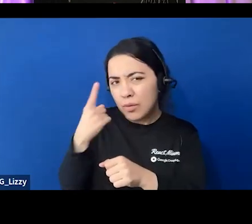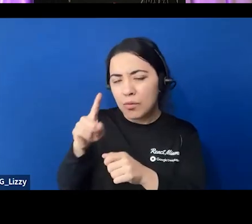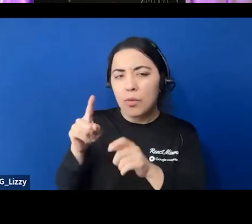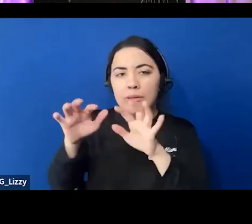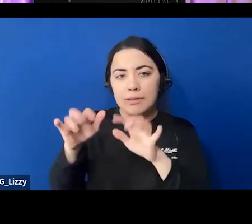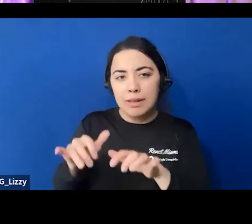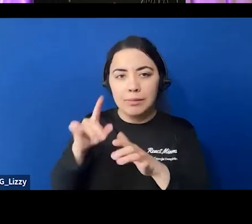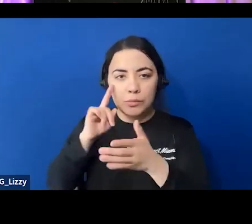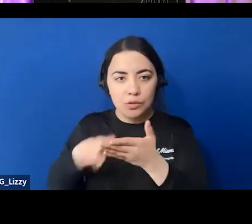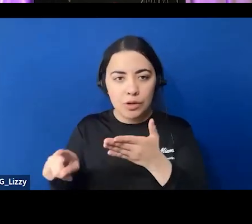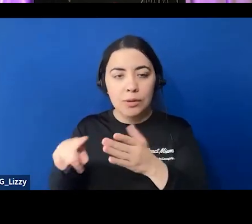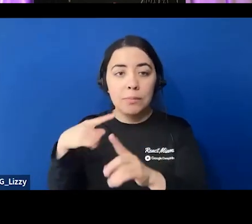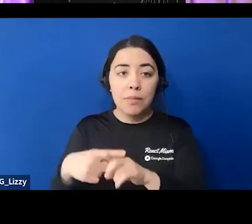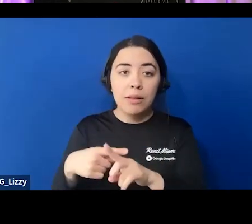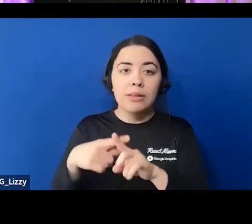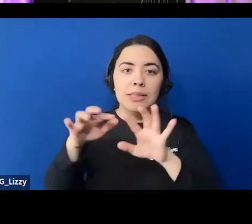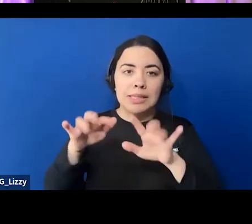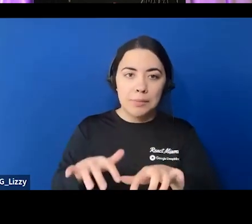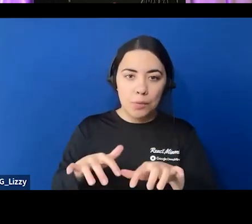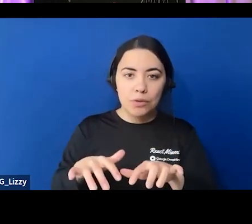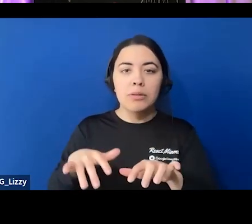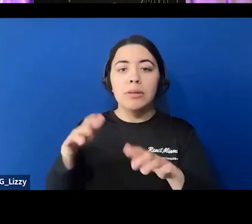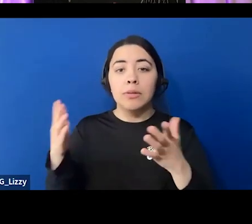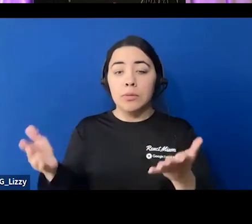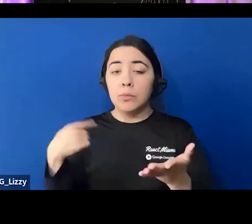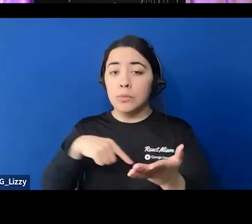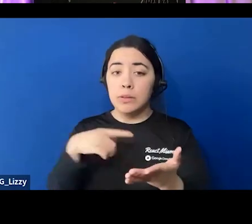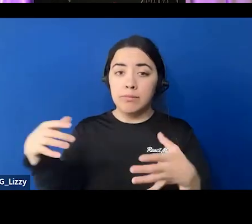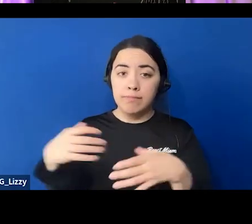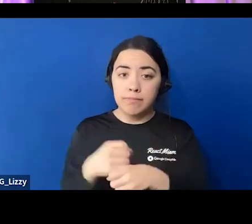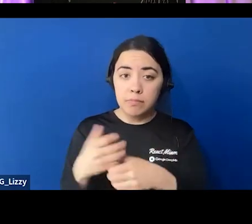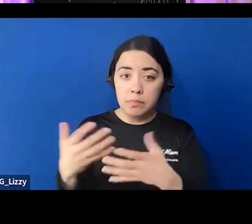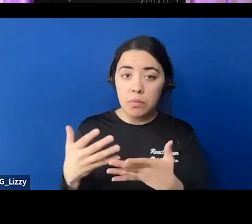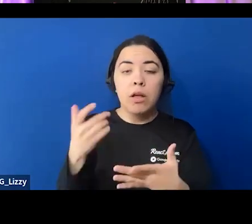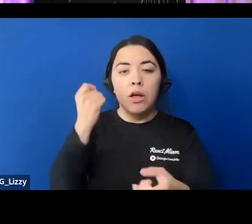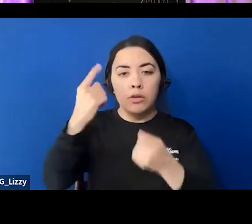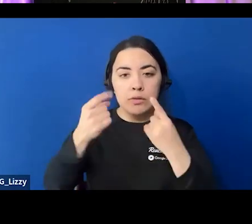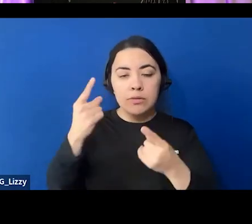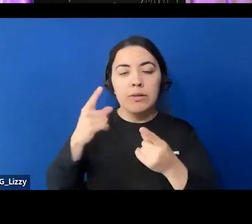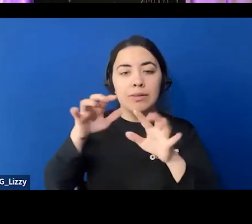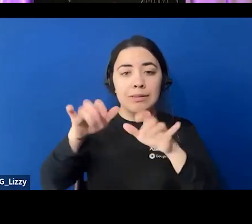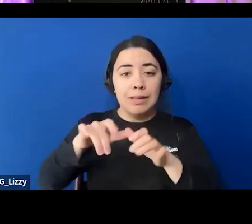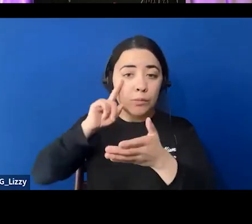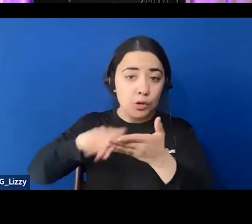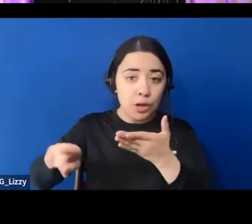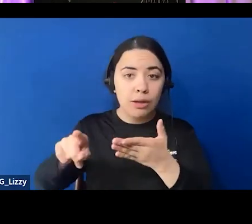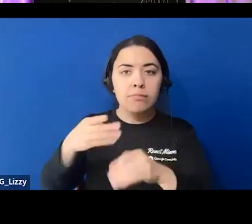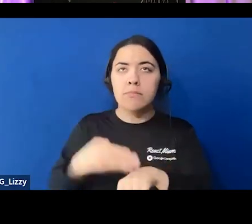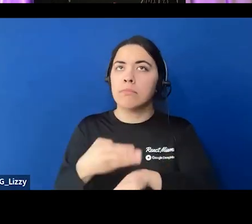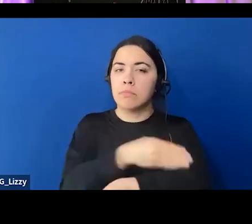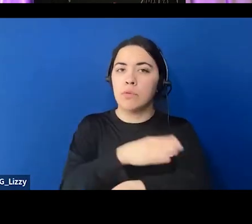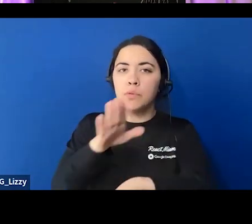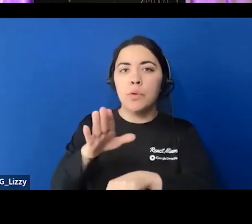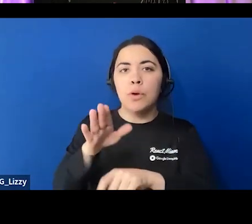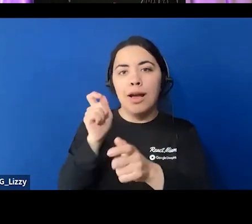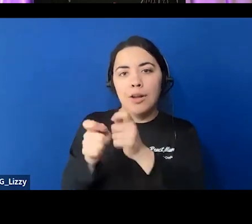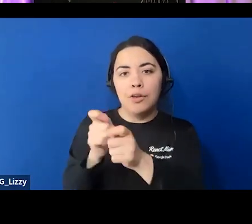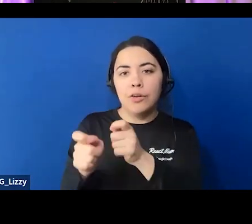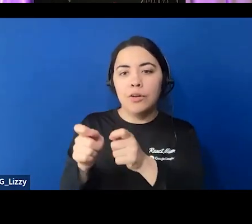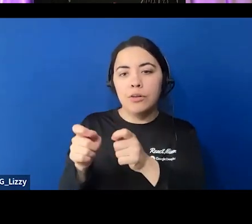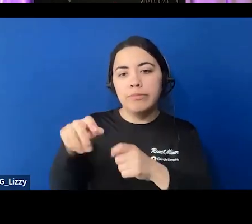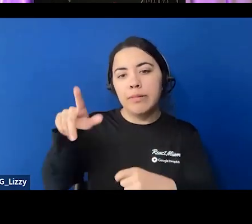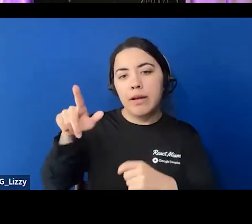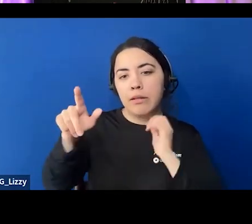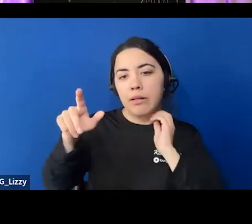checker and a keyboard. So in this talk, we covered that understanding how the type checking stuff actually works can dramatically improve your editor LSP